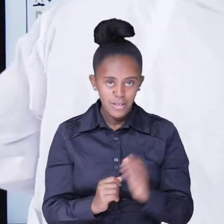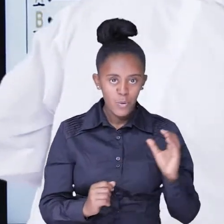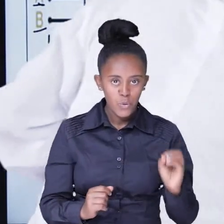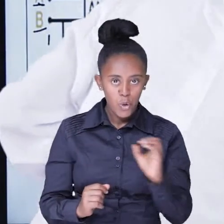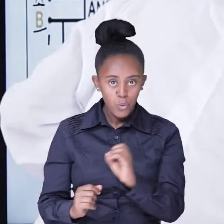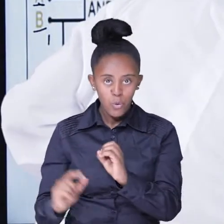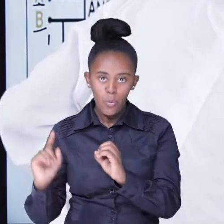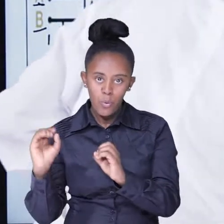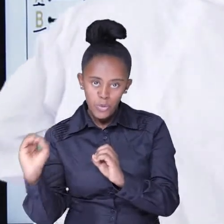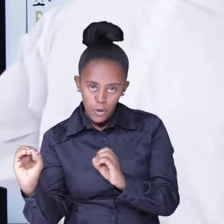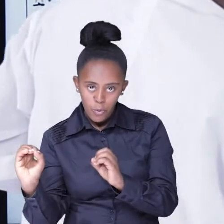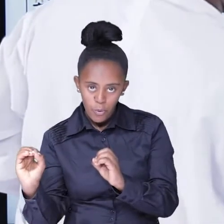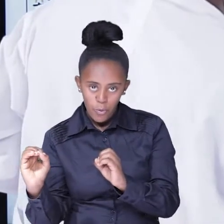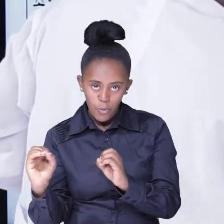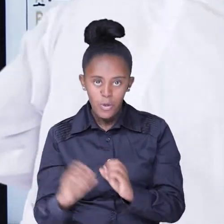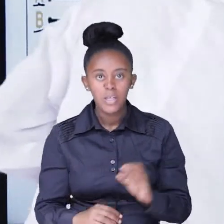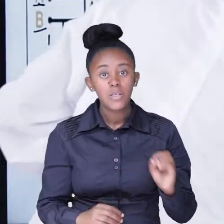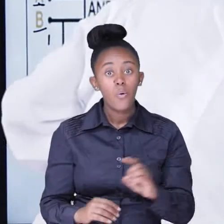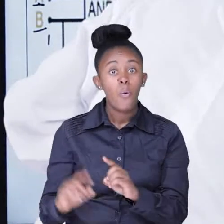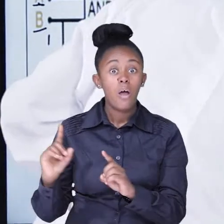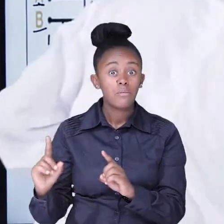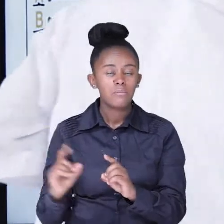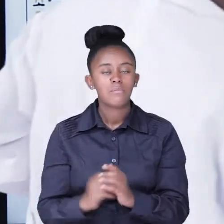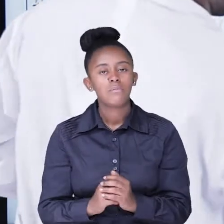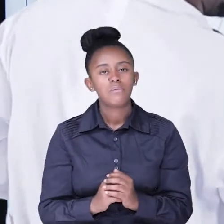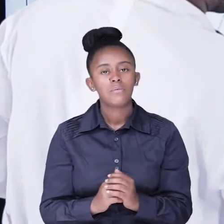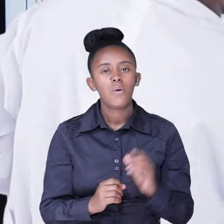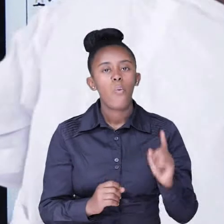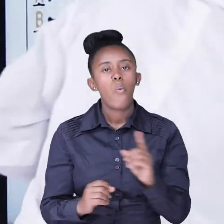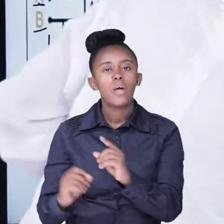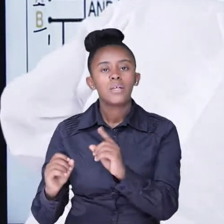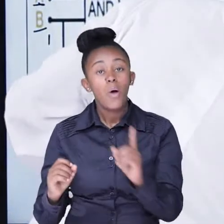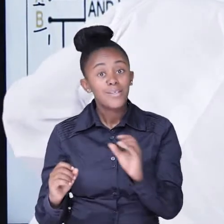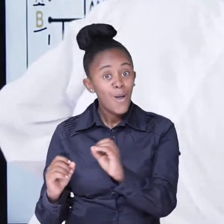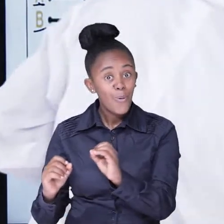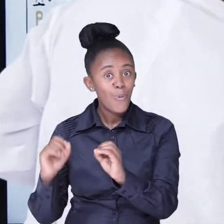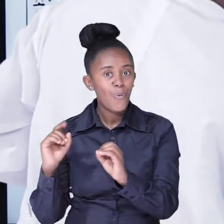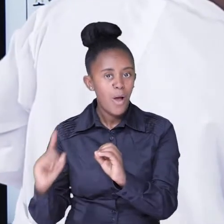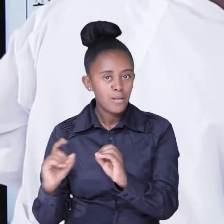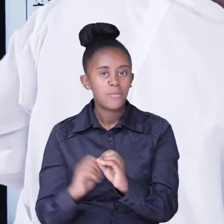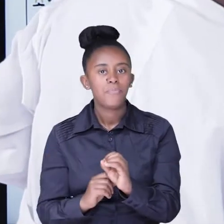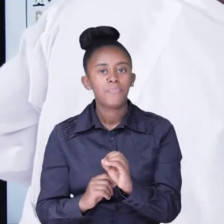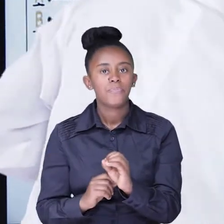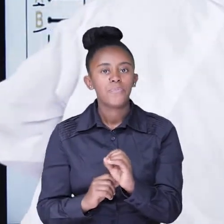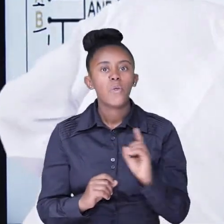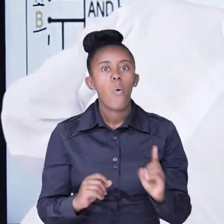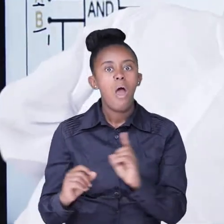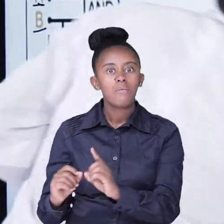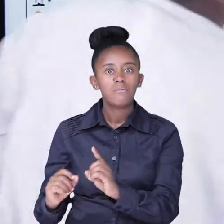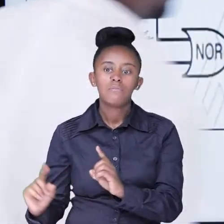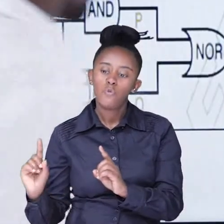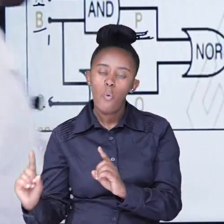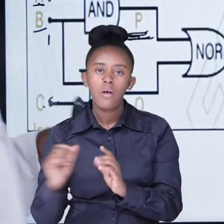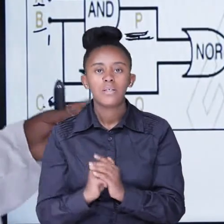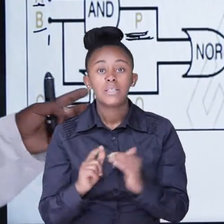0 0 0 0 1 1 1 0 1 1 1